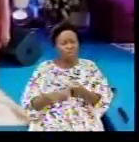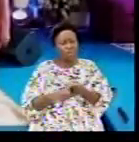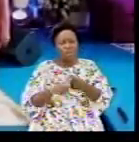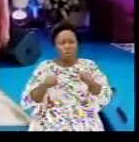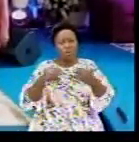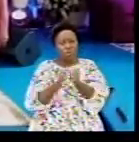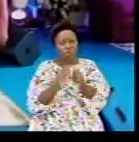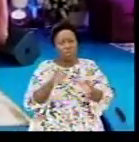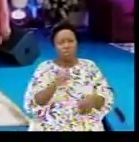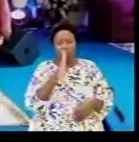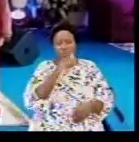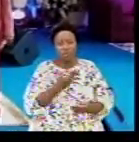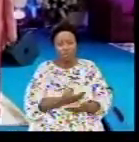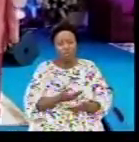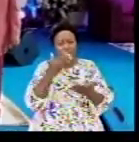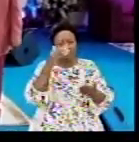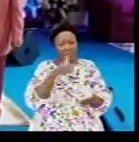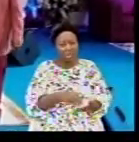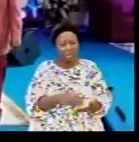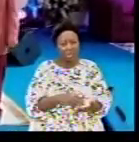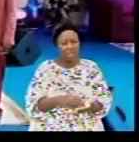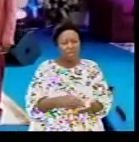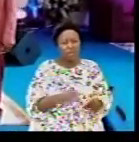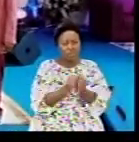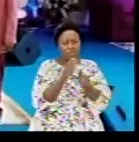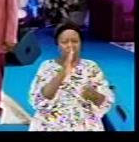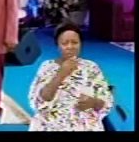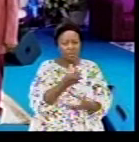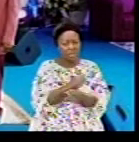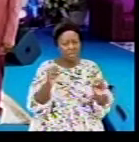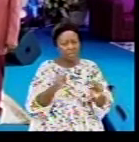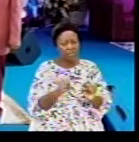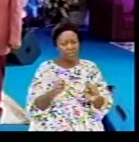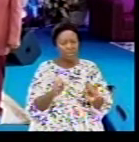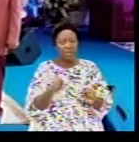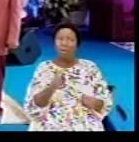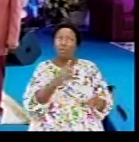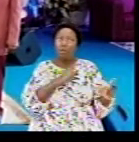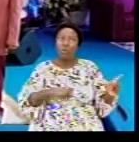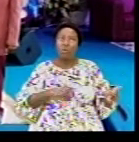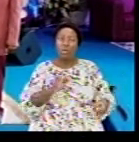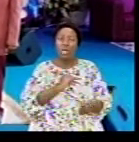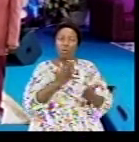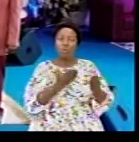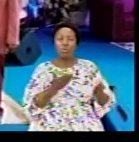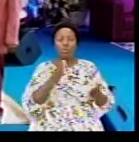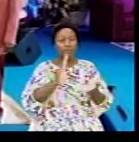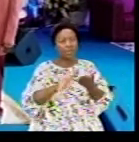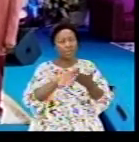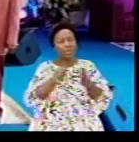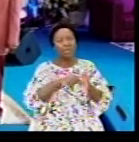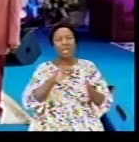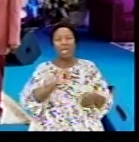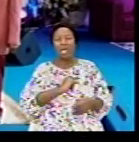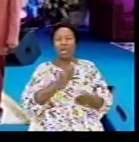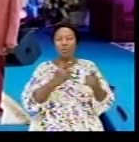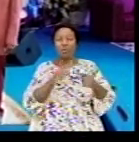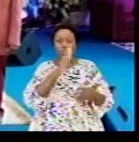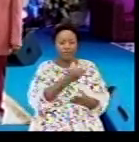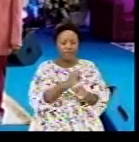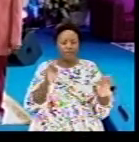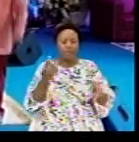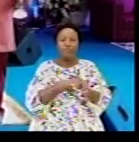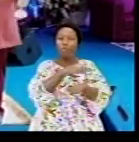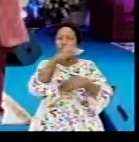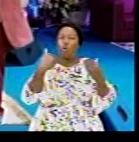hand. I want forgiveness. I want to be free from guilt. I want to be free from condemnation.